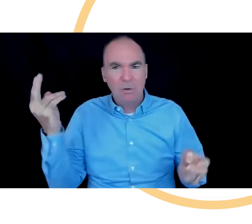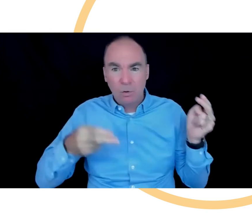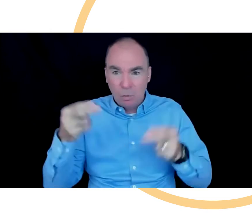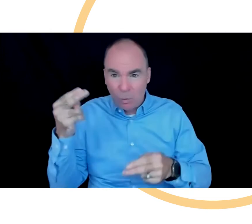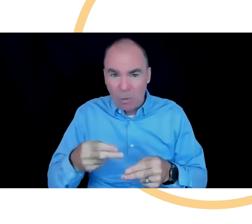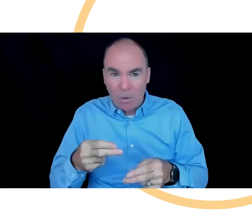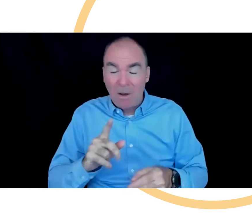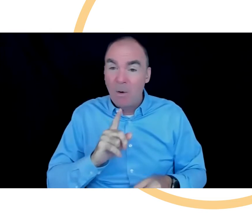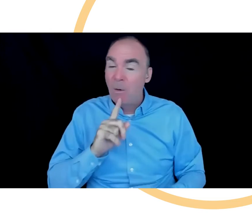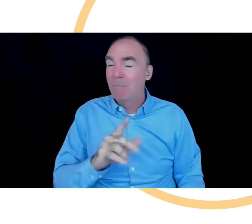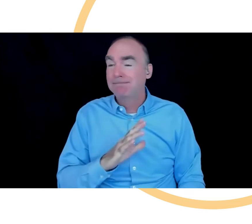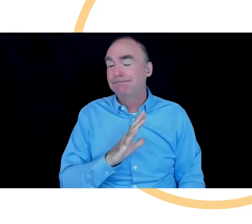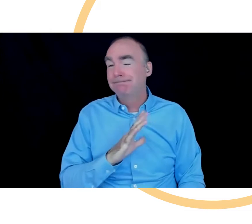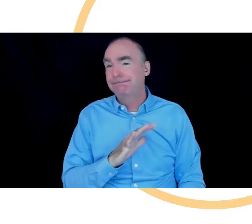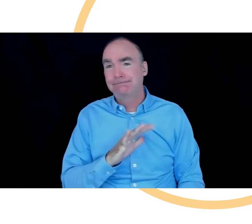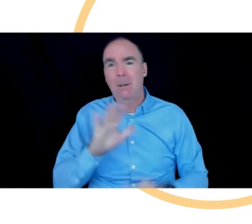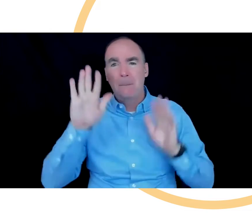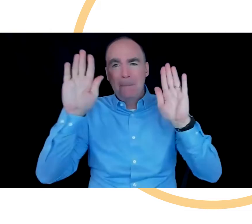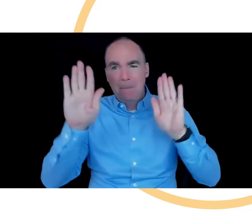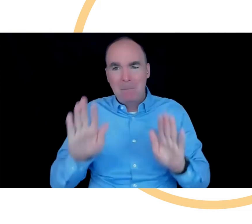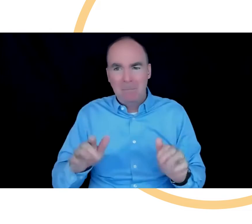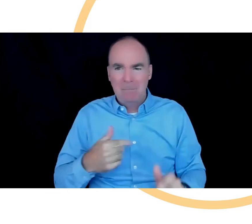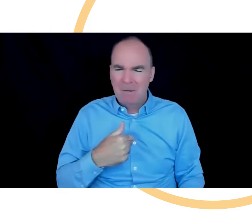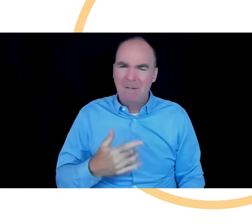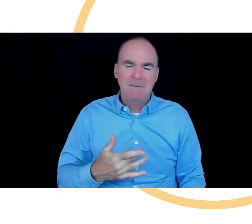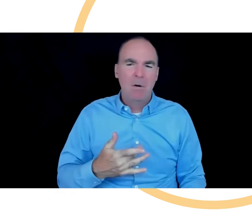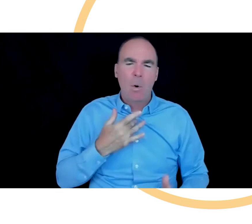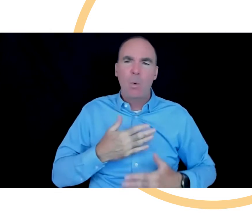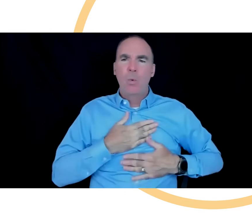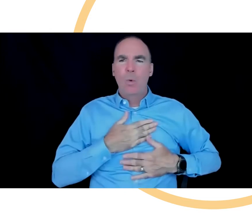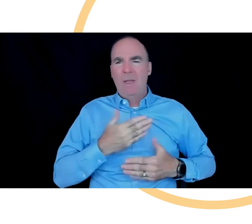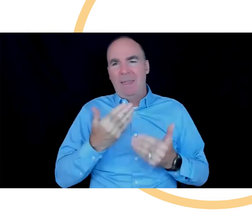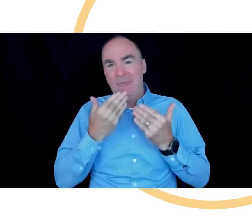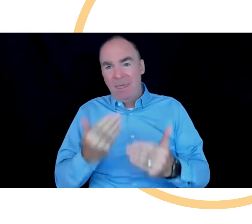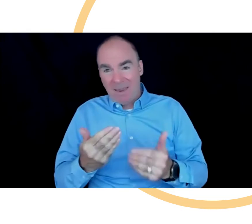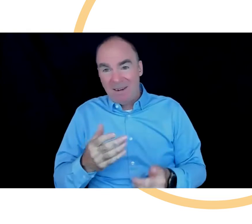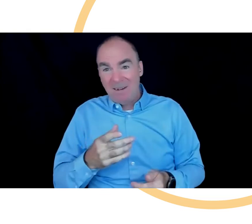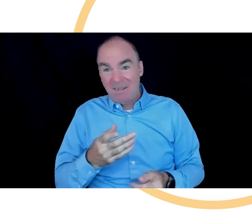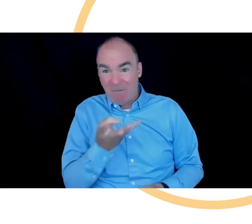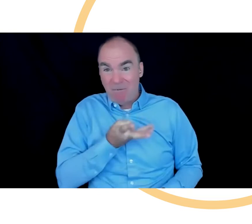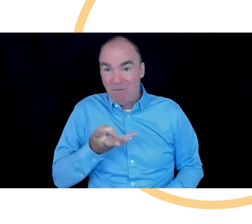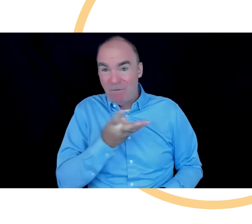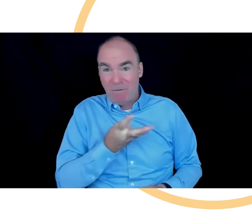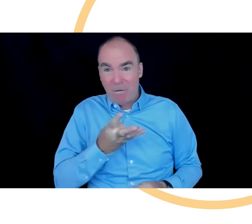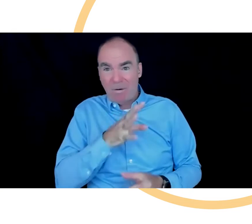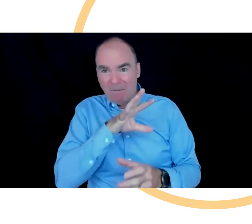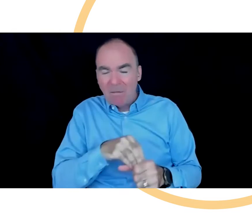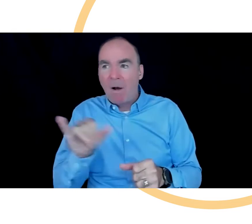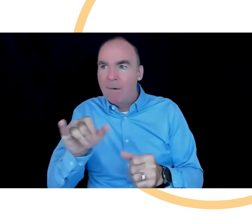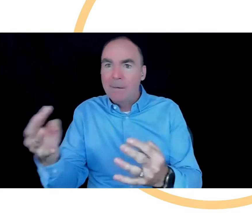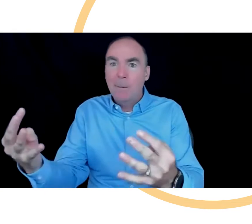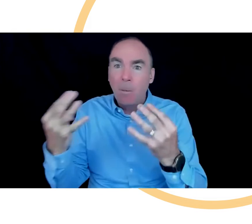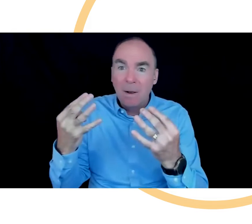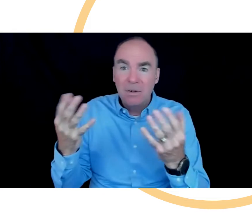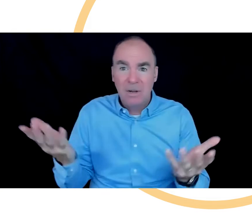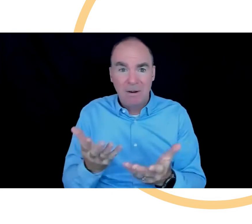has really been amazing. I am very grateful to each of you for taking the time to be here with us all. I learned